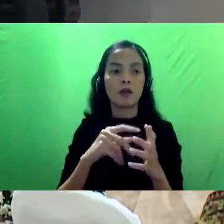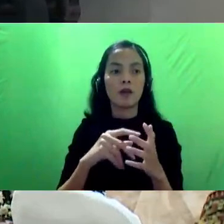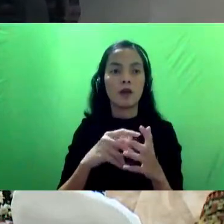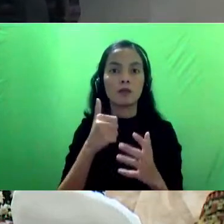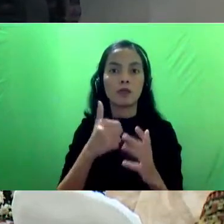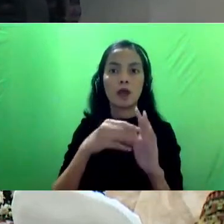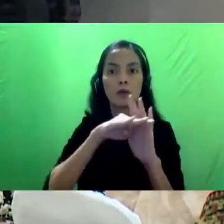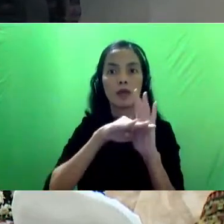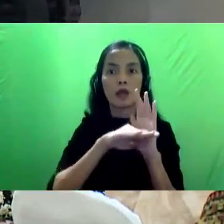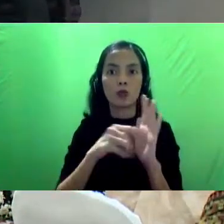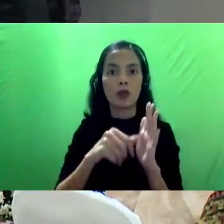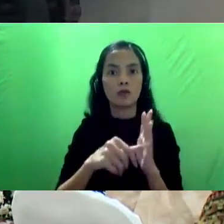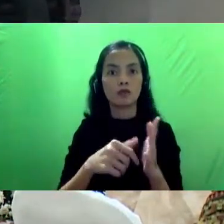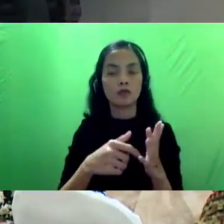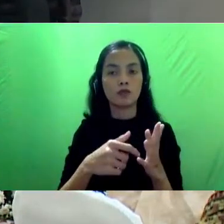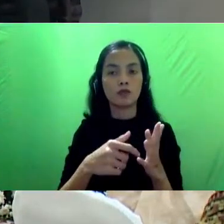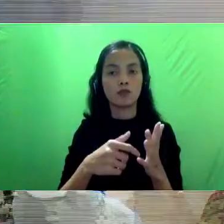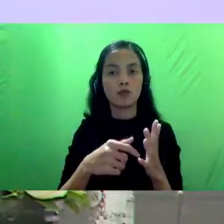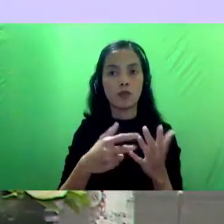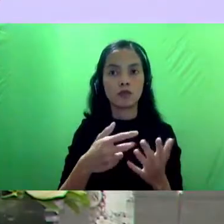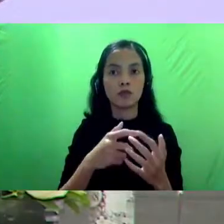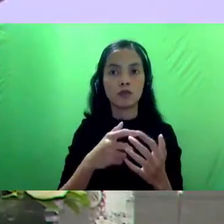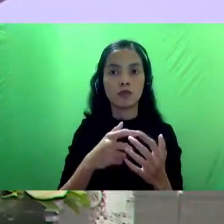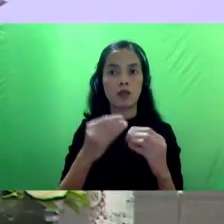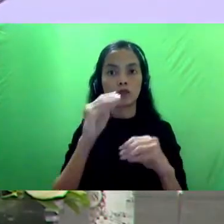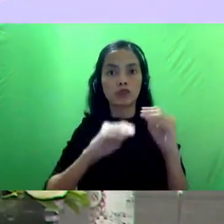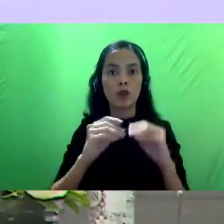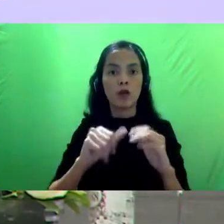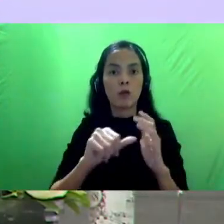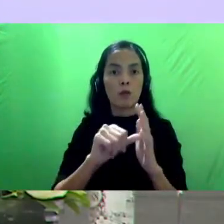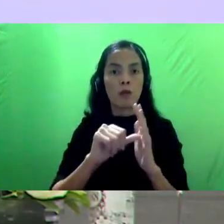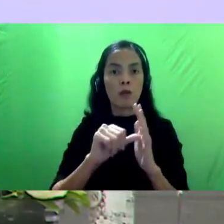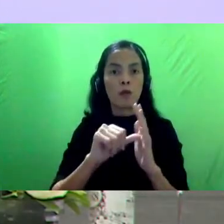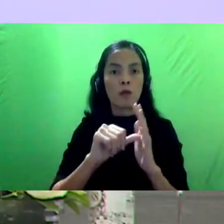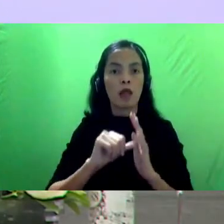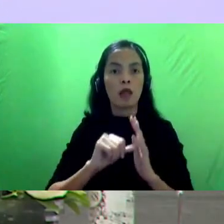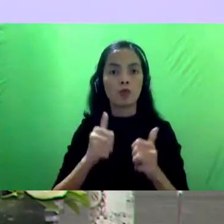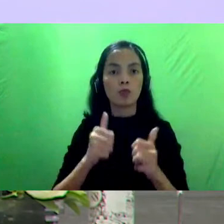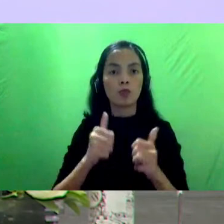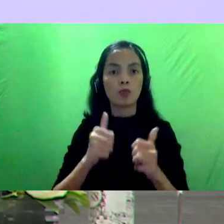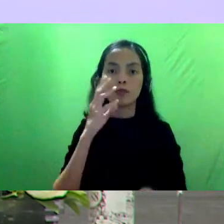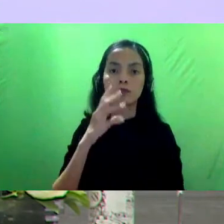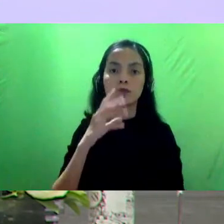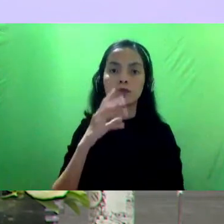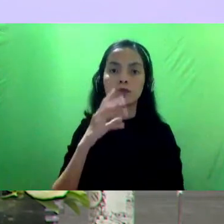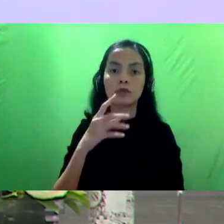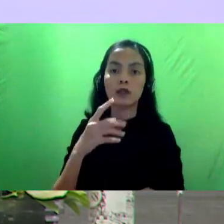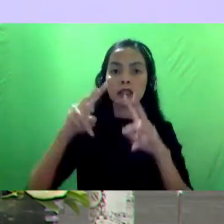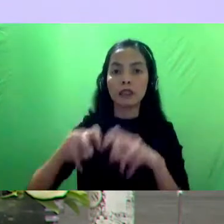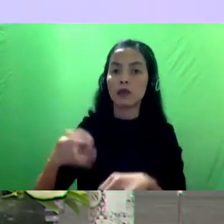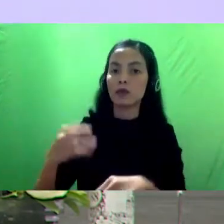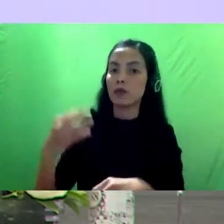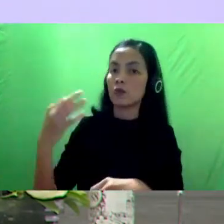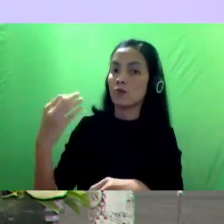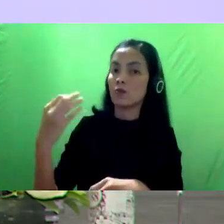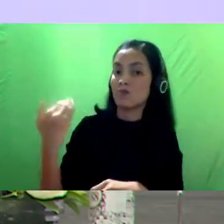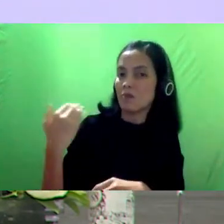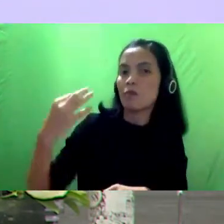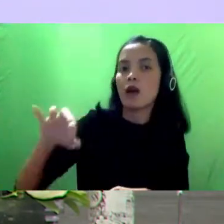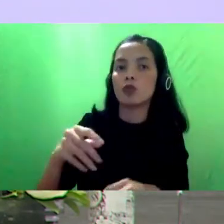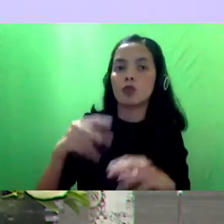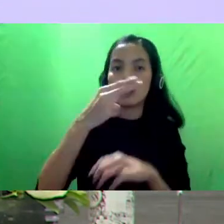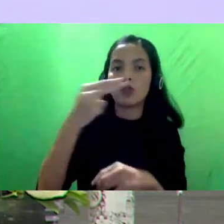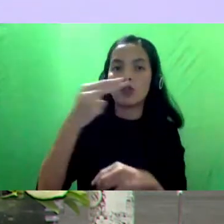the poor and the marginalized. Based on your recent research in Indonesia, would you like to share with us what are the impacts of the COVID-19 pandemic